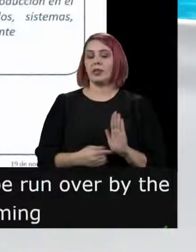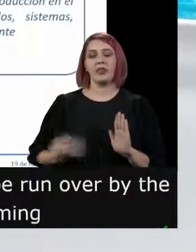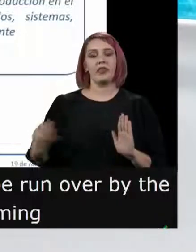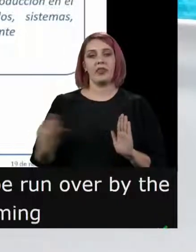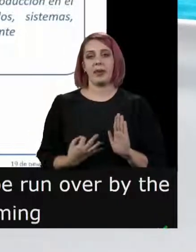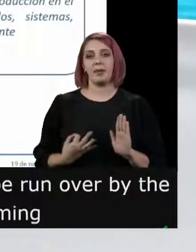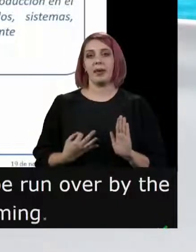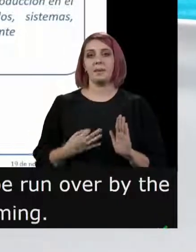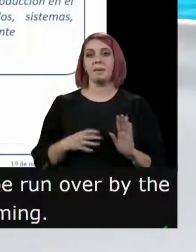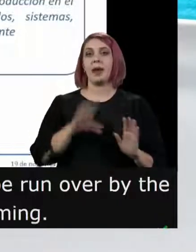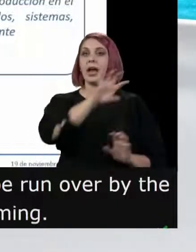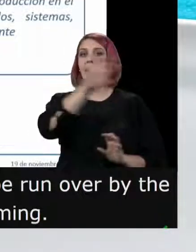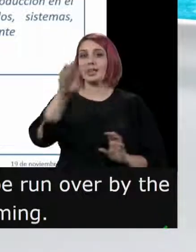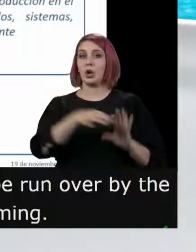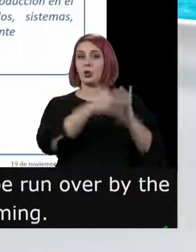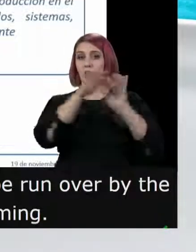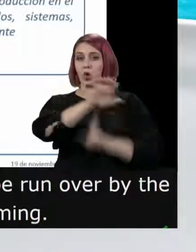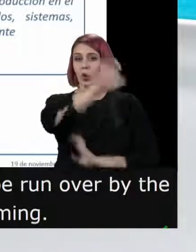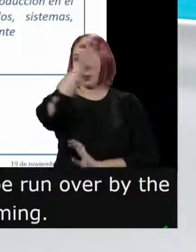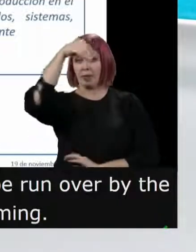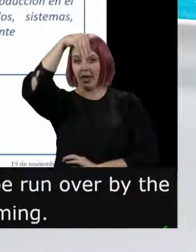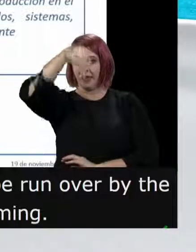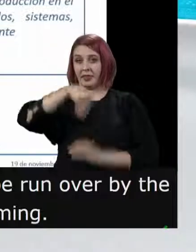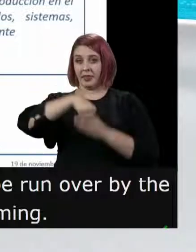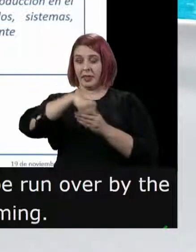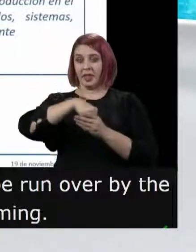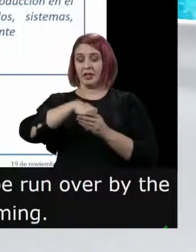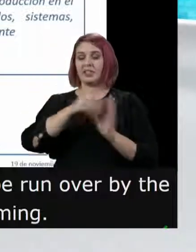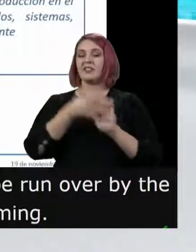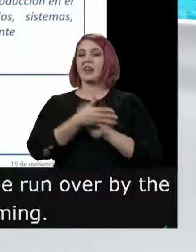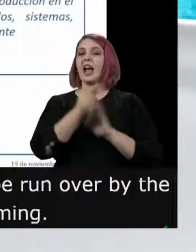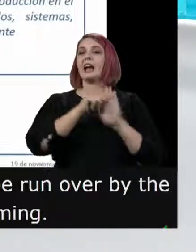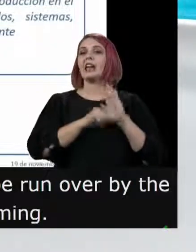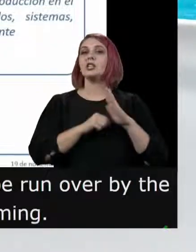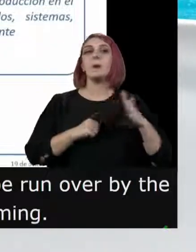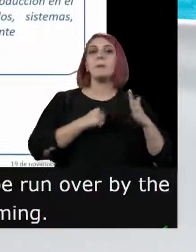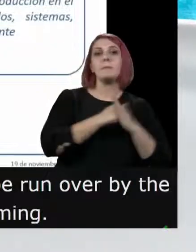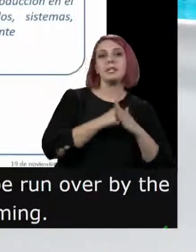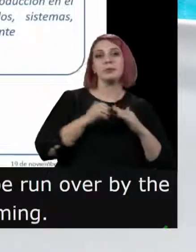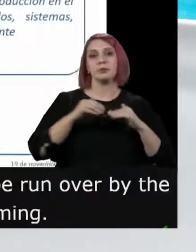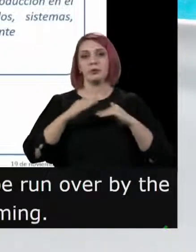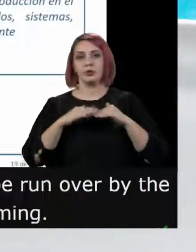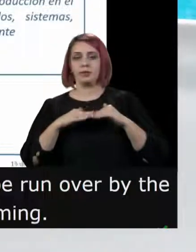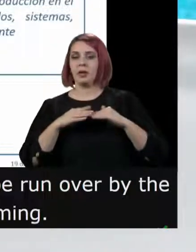Para los Estados miembros, es decir, the European regulation